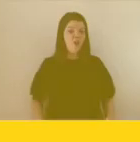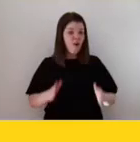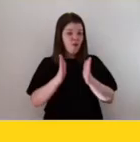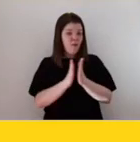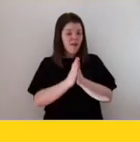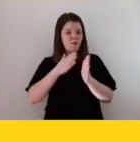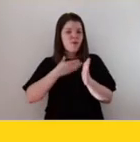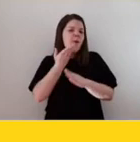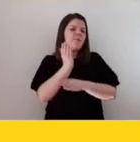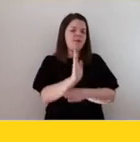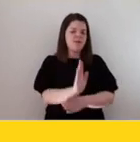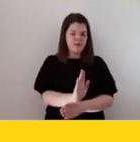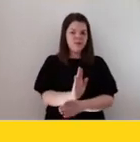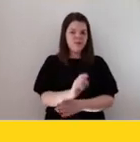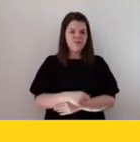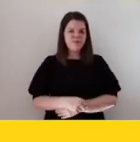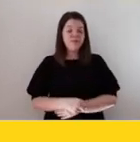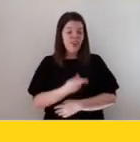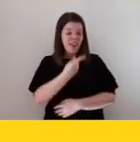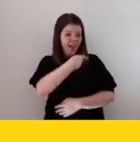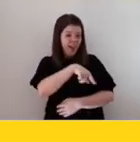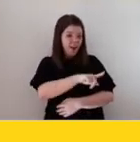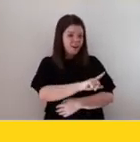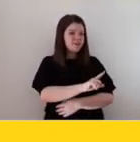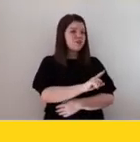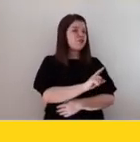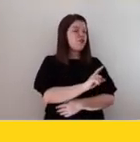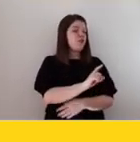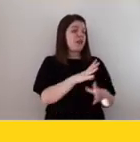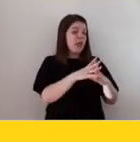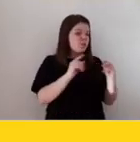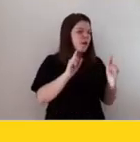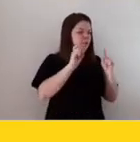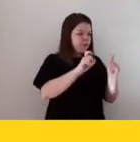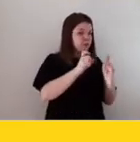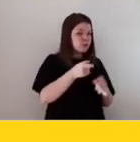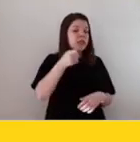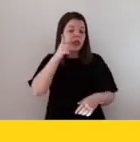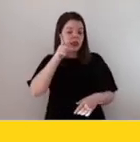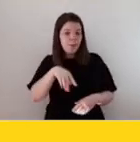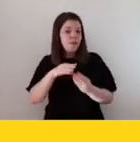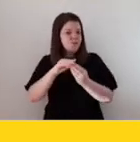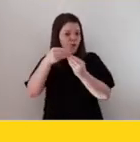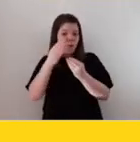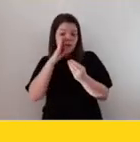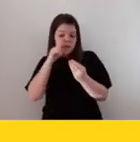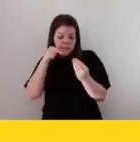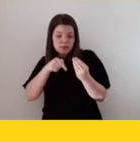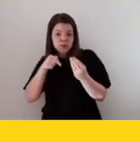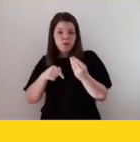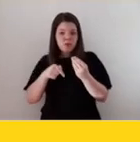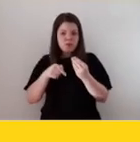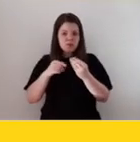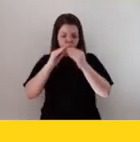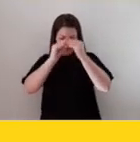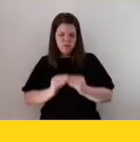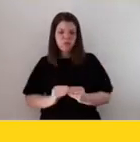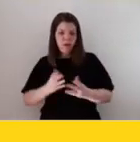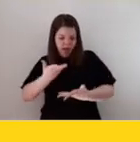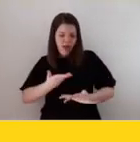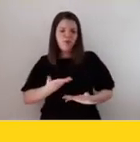So here we are. Now let me introduce my colleagues. The following are university teachers who help in this